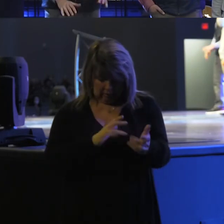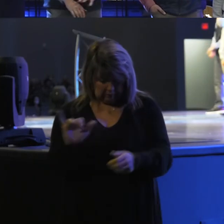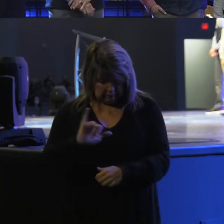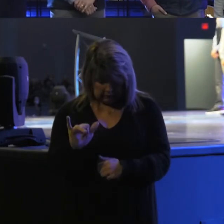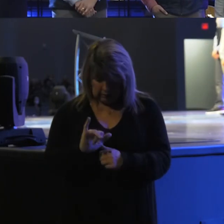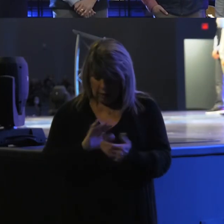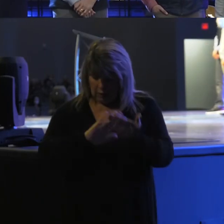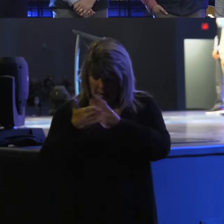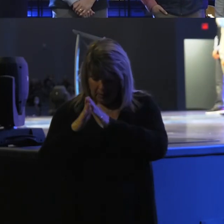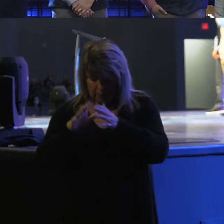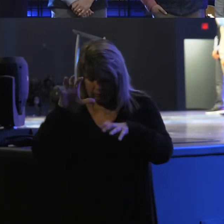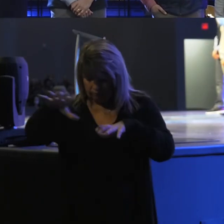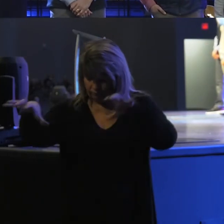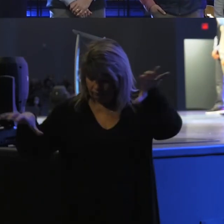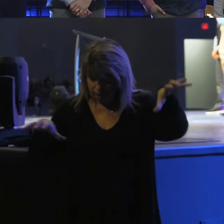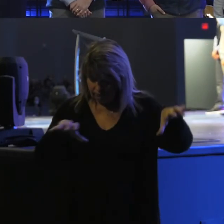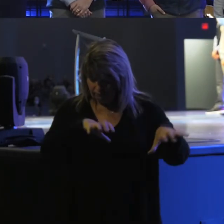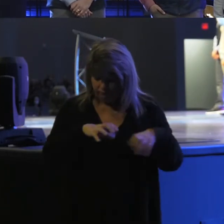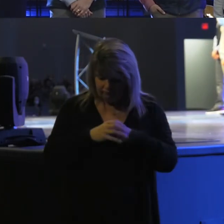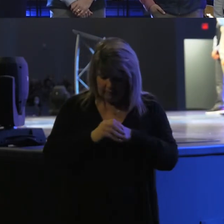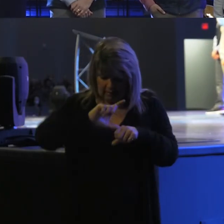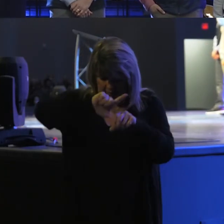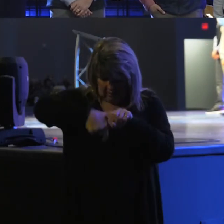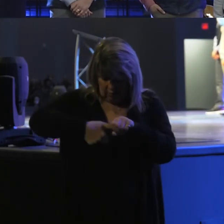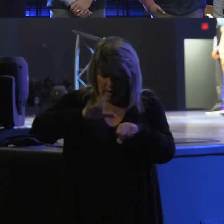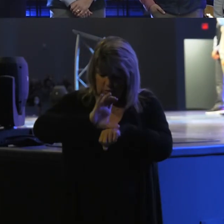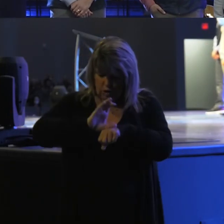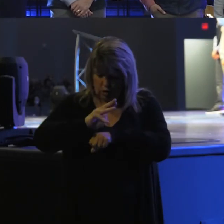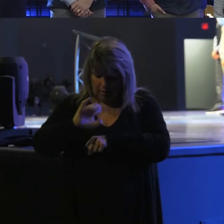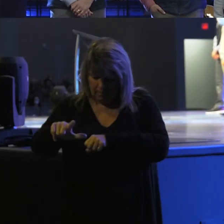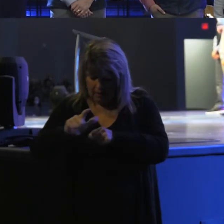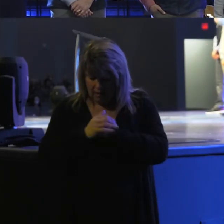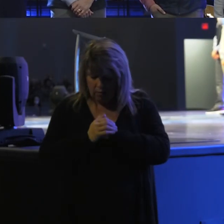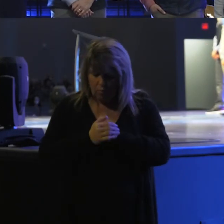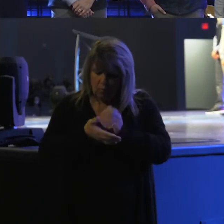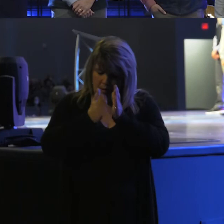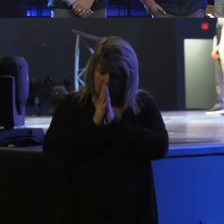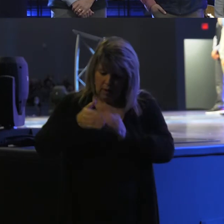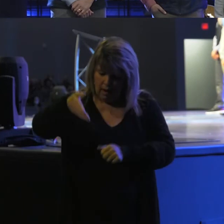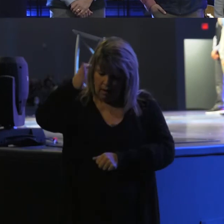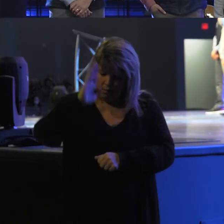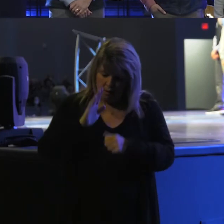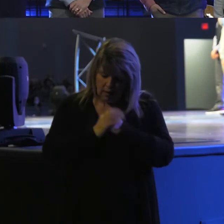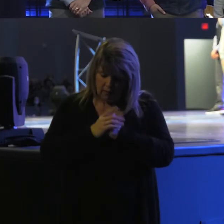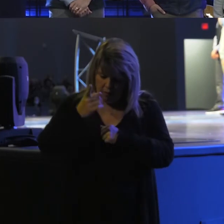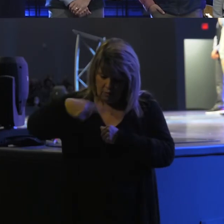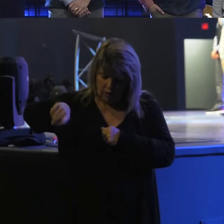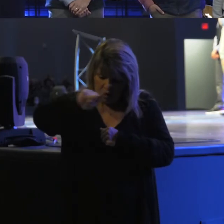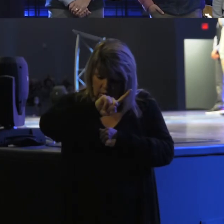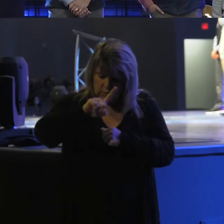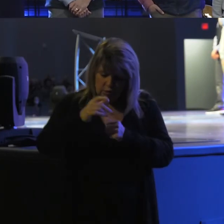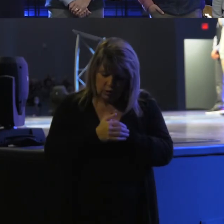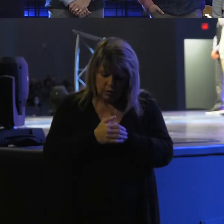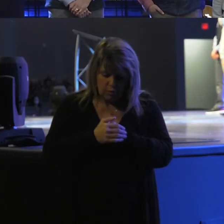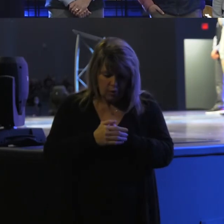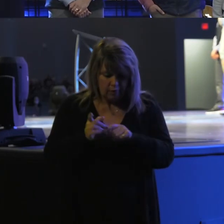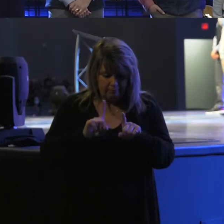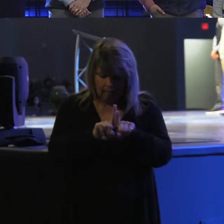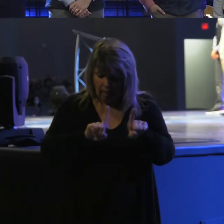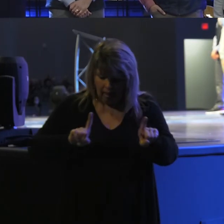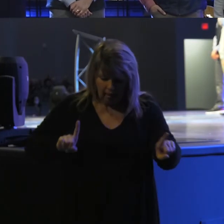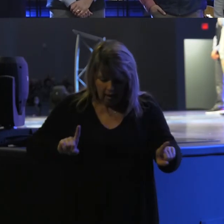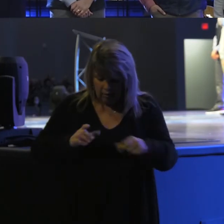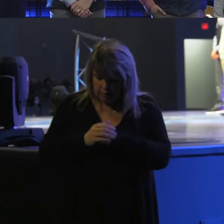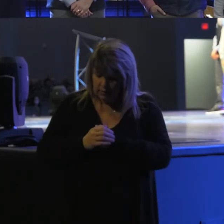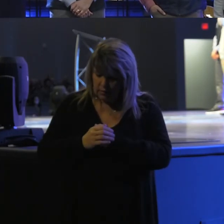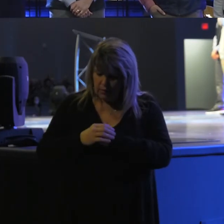the communities in and around Church at the Mill. We pray, oh God, that for those who are lost, that through